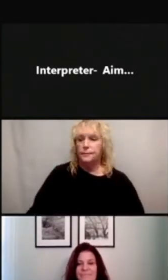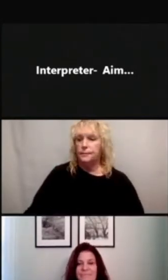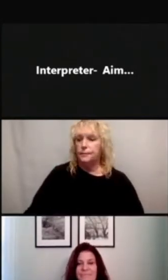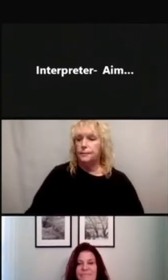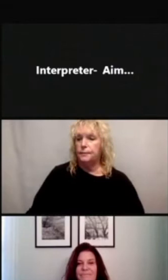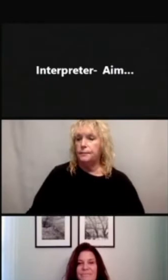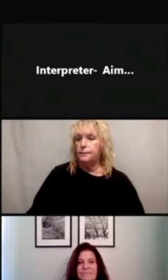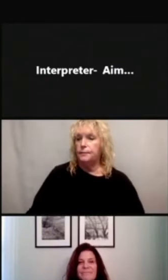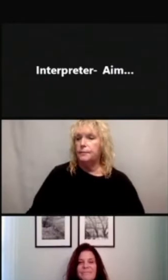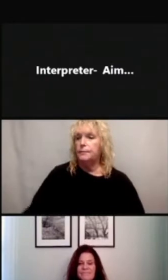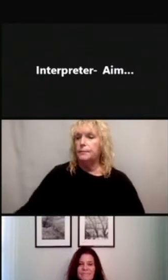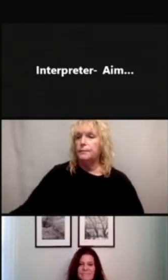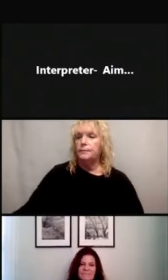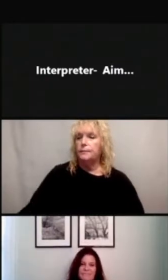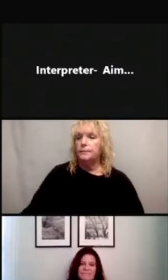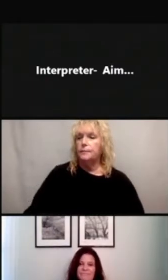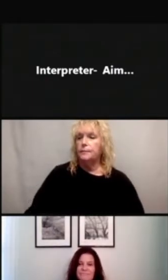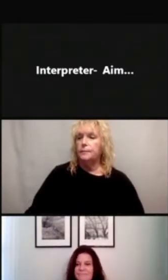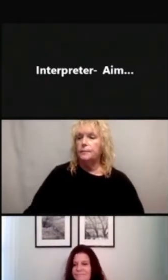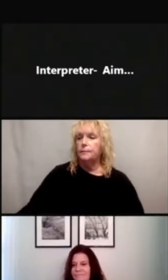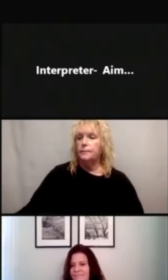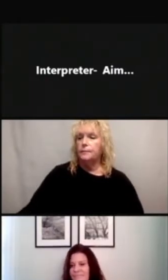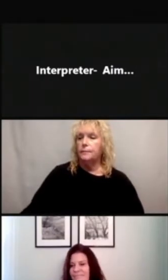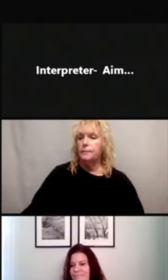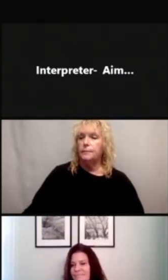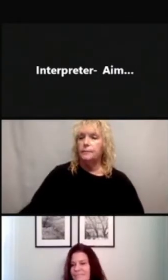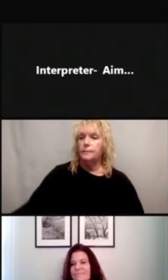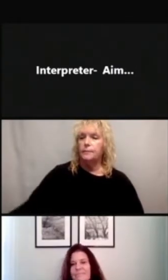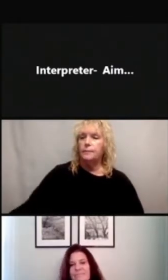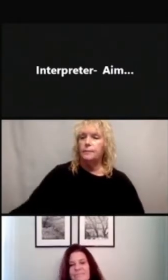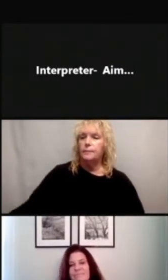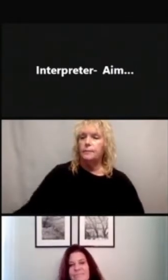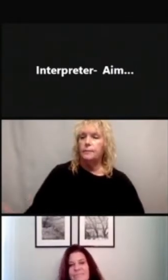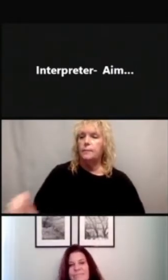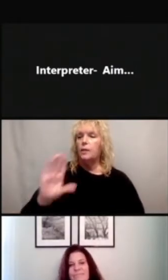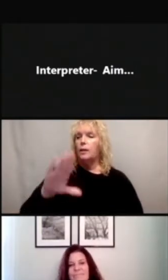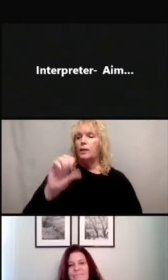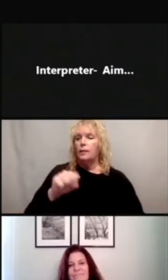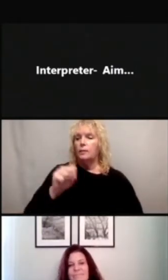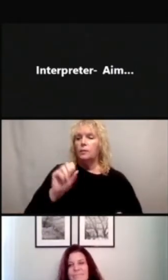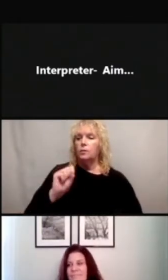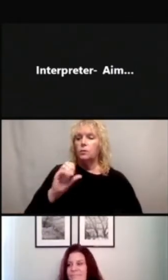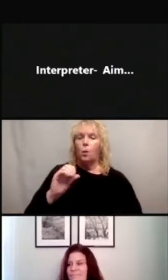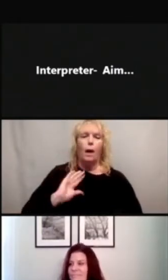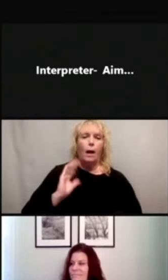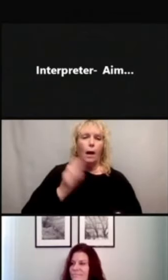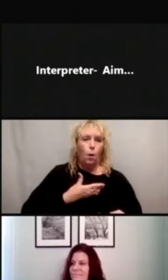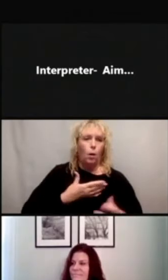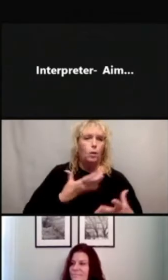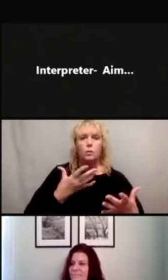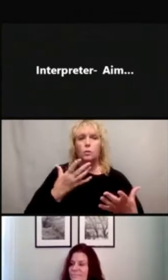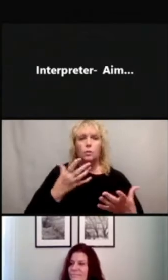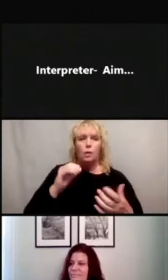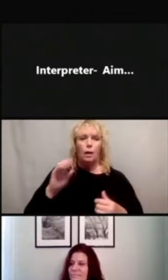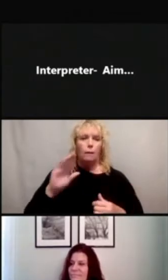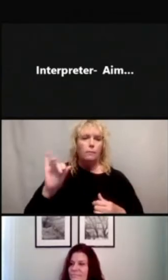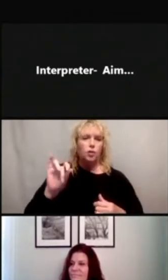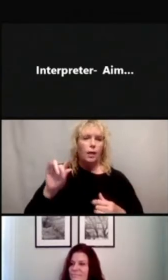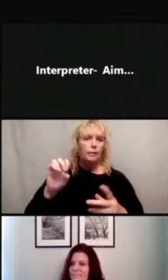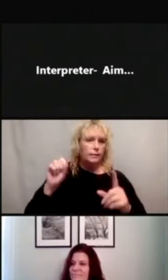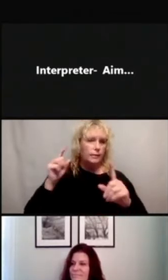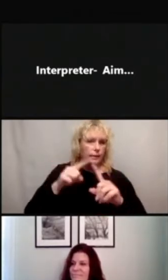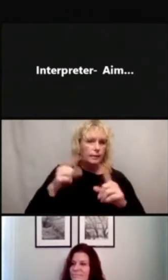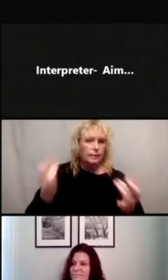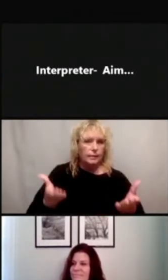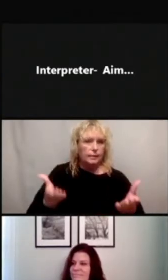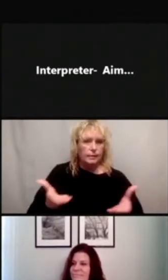Okay, well, great, Heather. Thank you. So our objectives for today, and here's our session objectives. We'll be